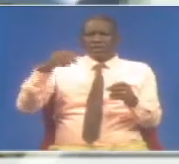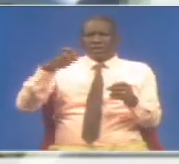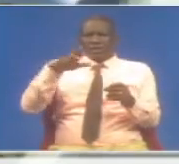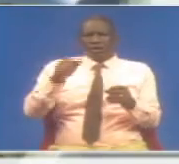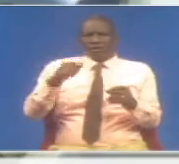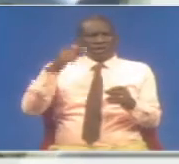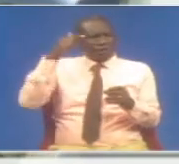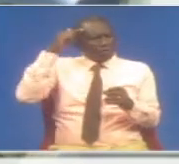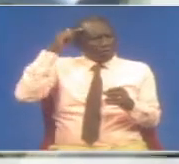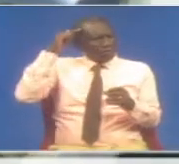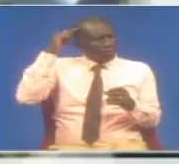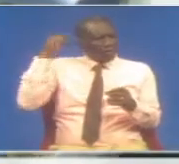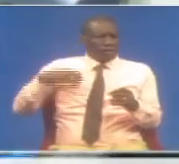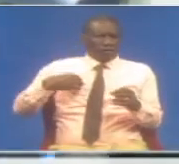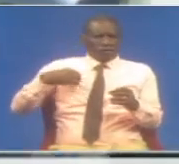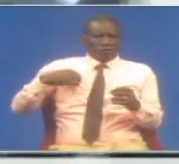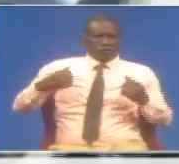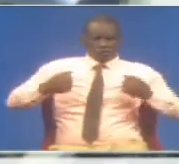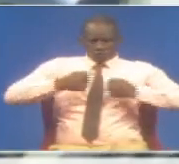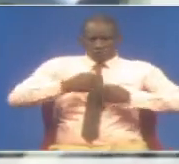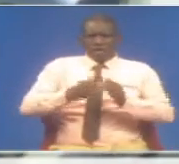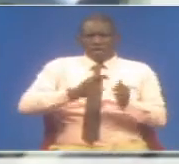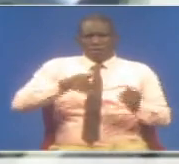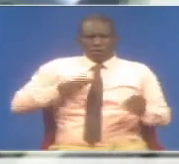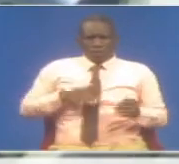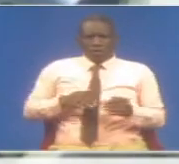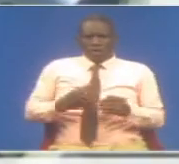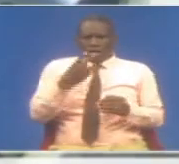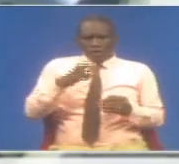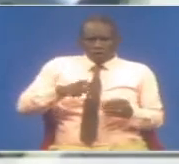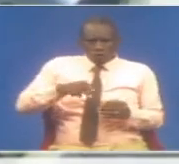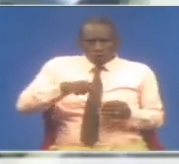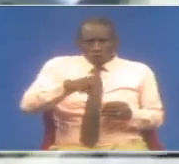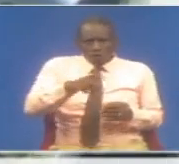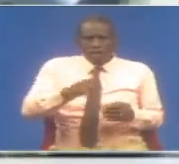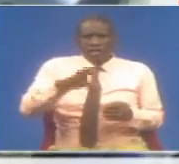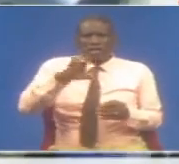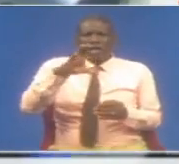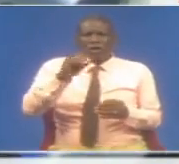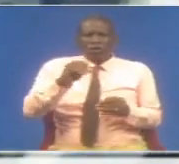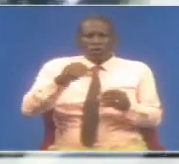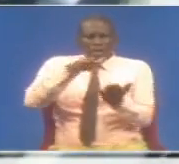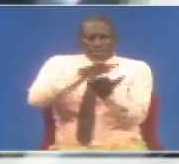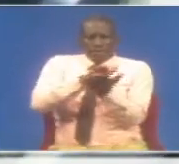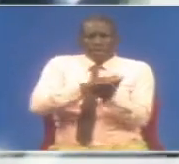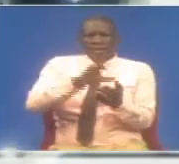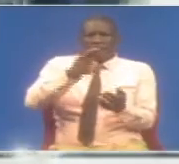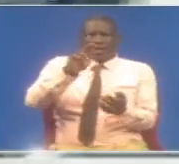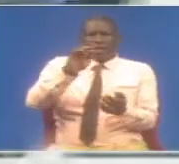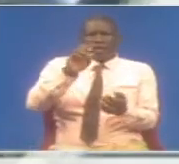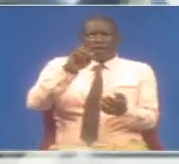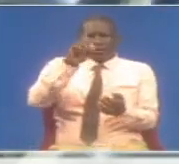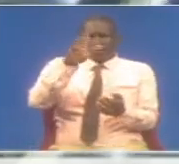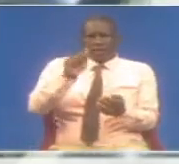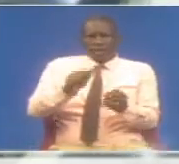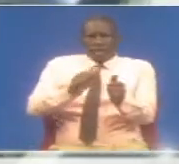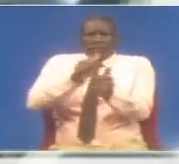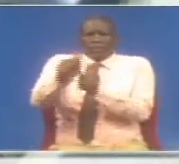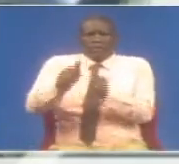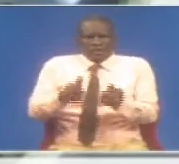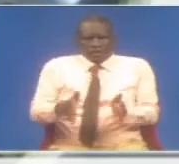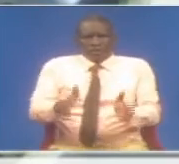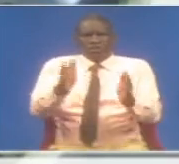sweater, and a second woman are seen walking from the direction of Echo Bank in Kaunda Street and cross the street at Hamilton House